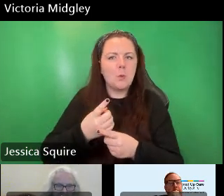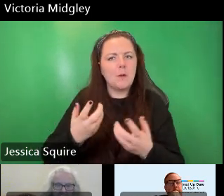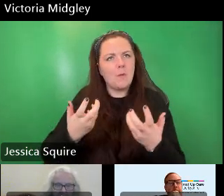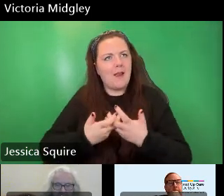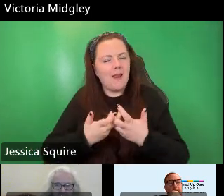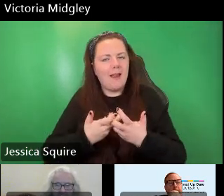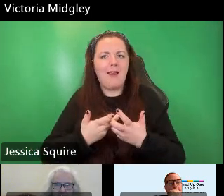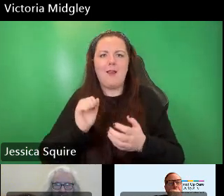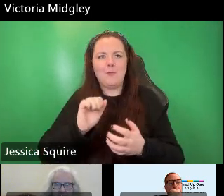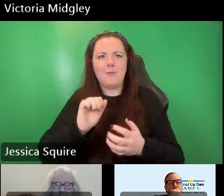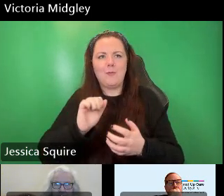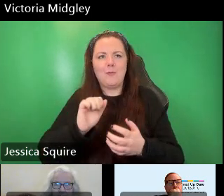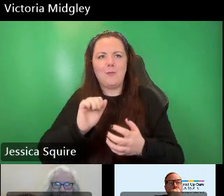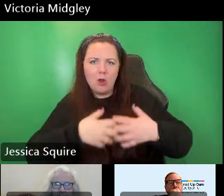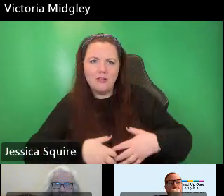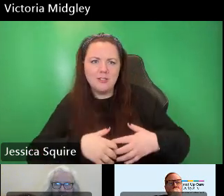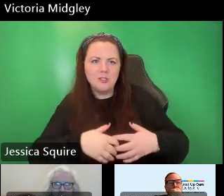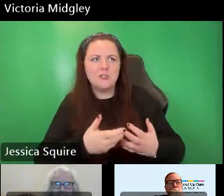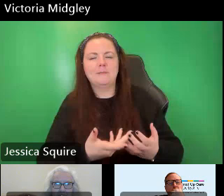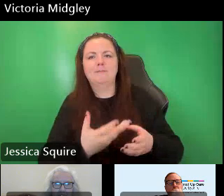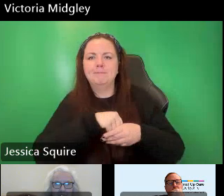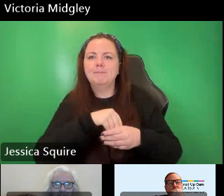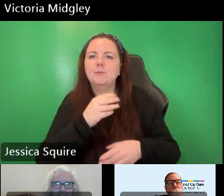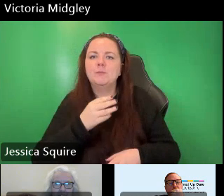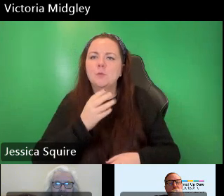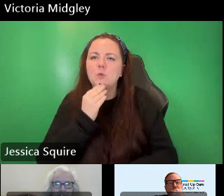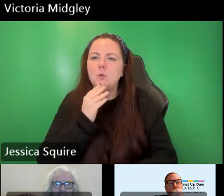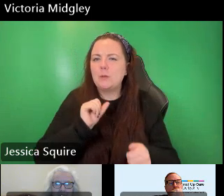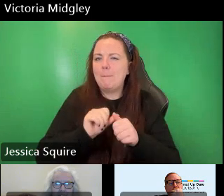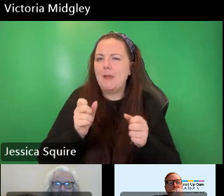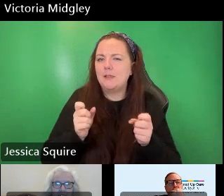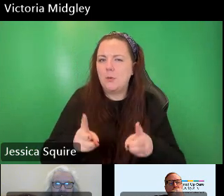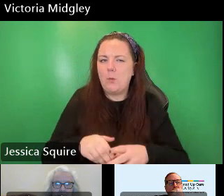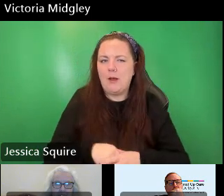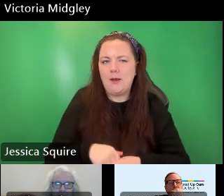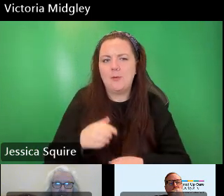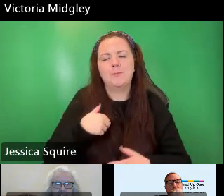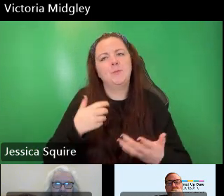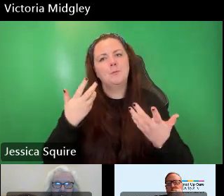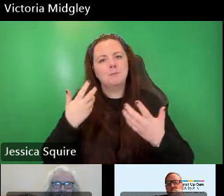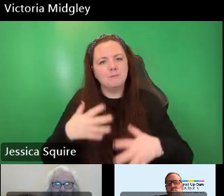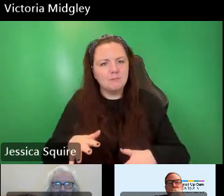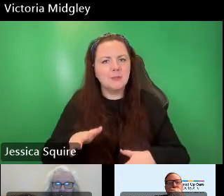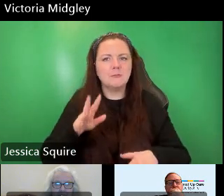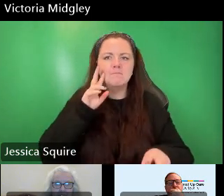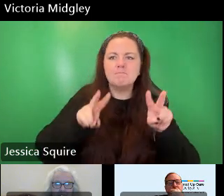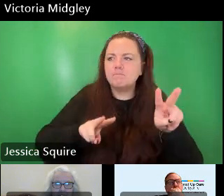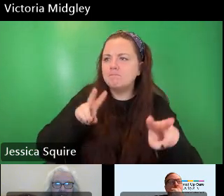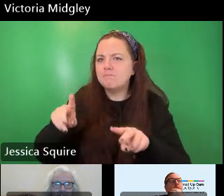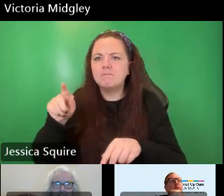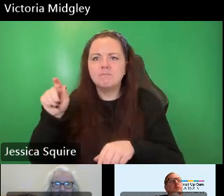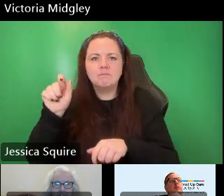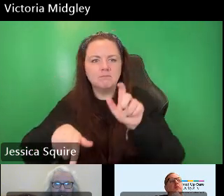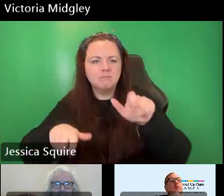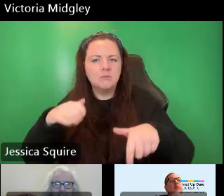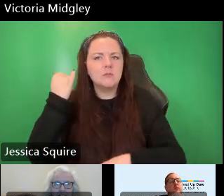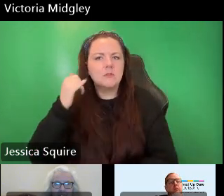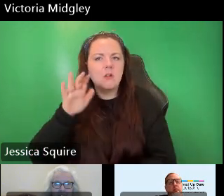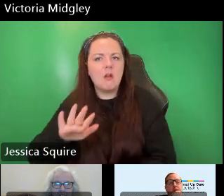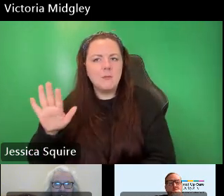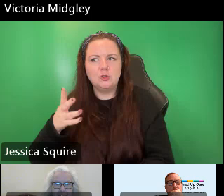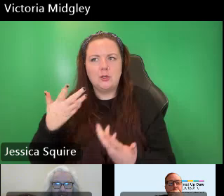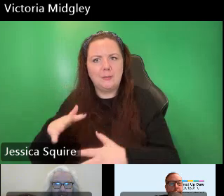technology. So on the next slide, thank you very much. We've collected insights to look at what the people of Derbyshire have already told us, and we split